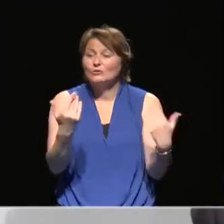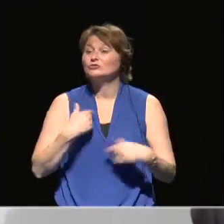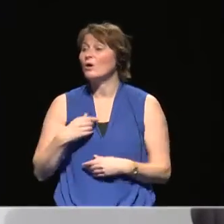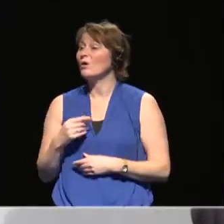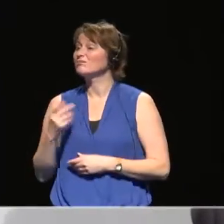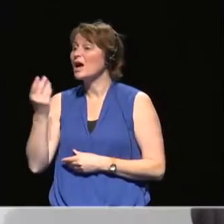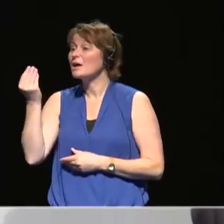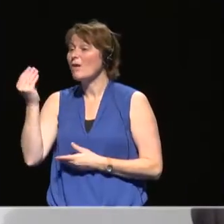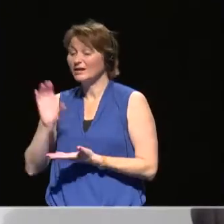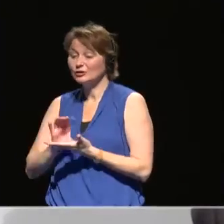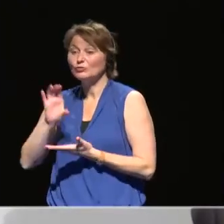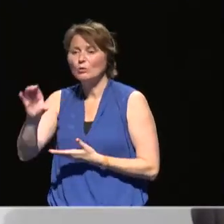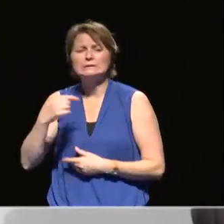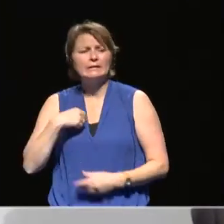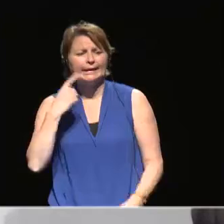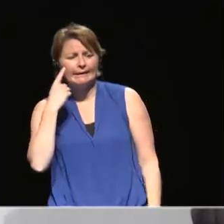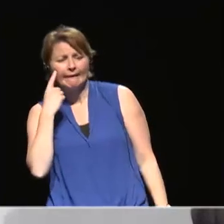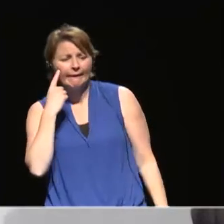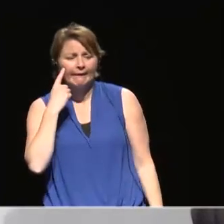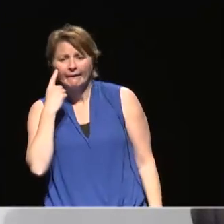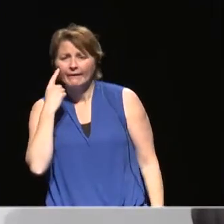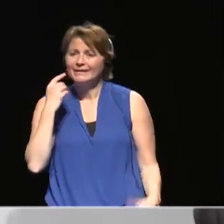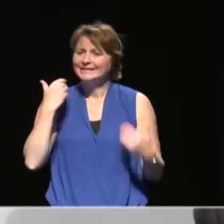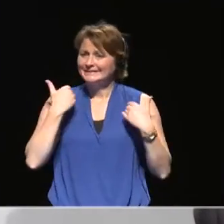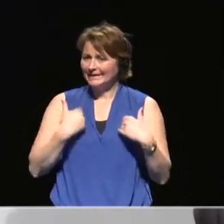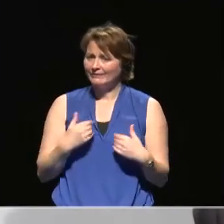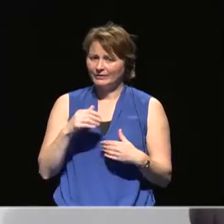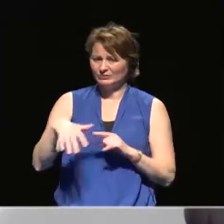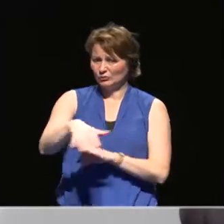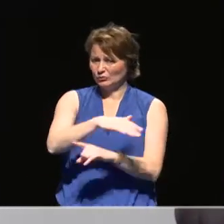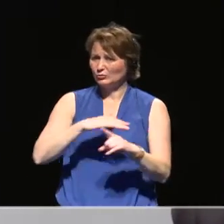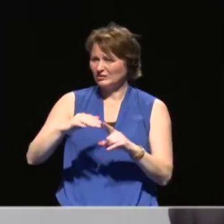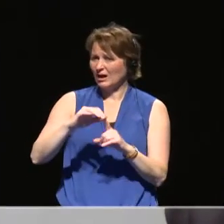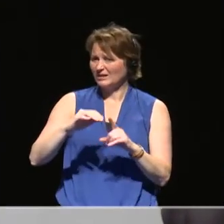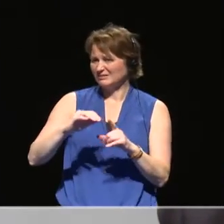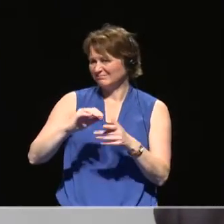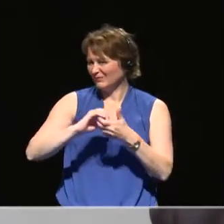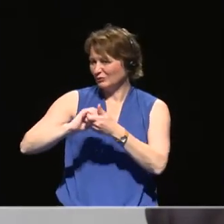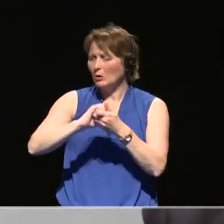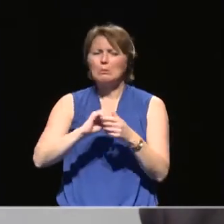that civil society organizations in countries like mine needs to have the same sort of